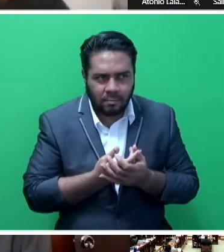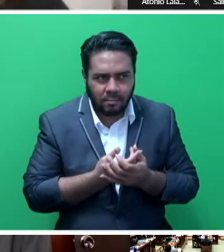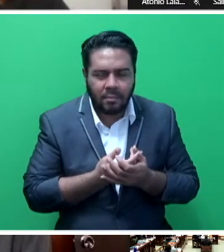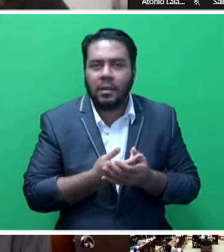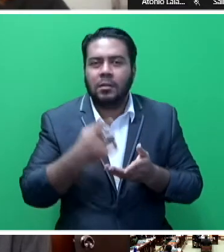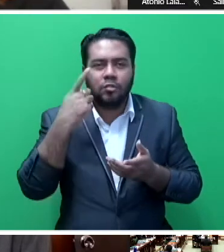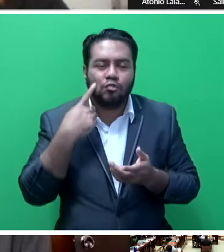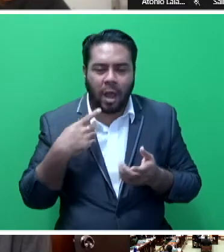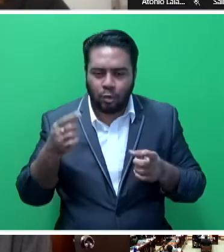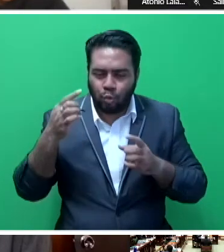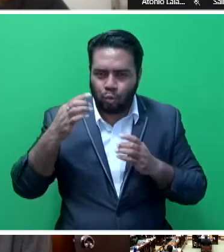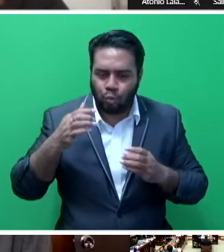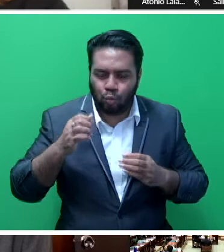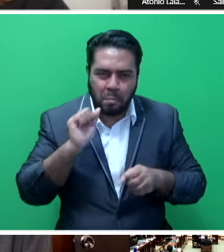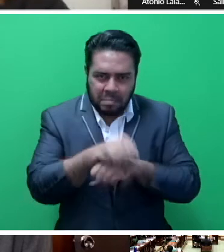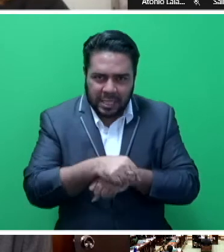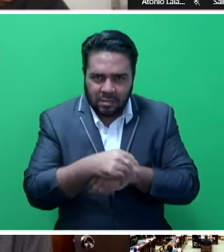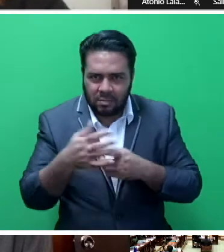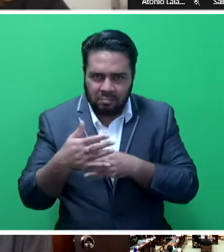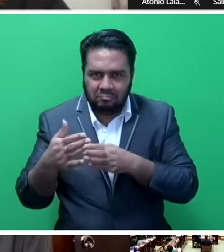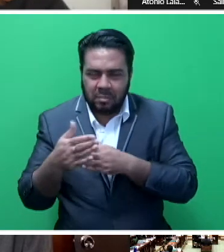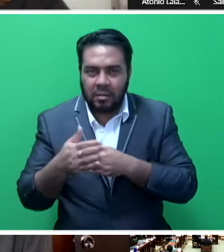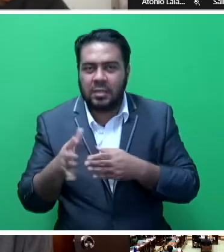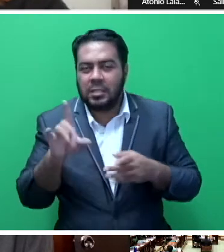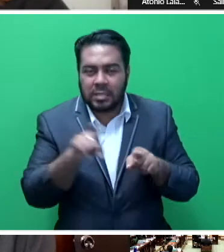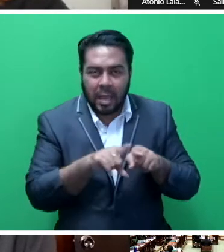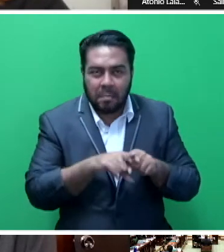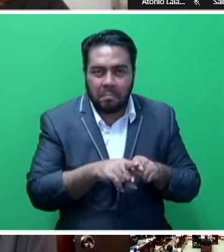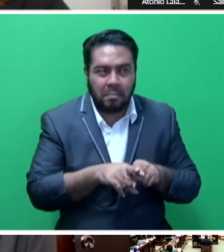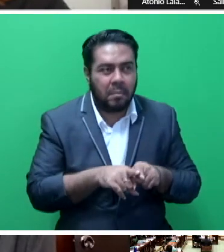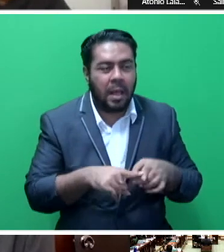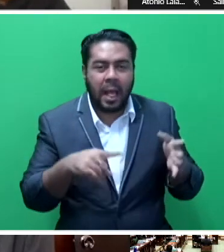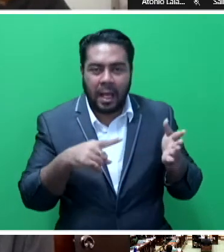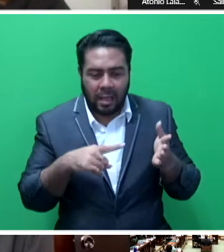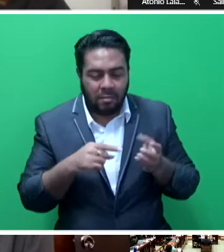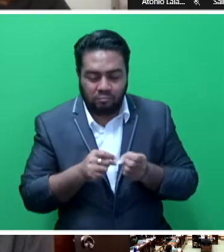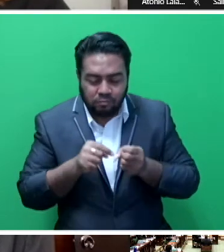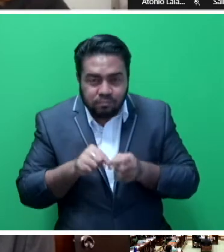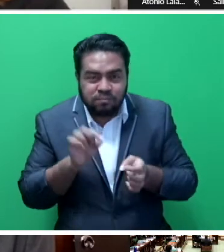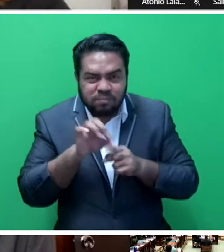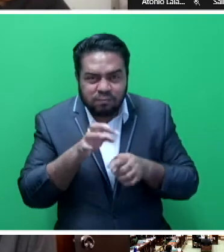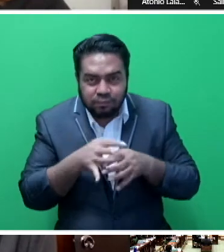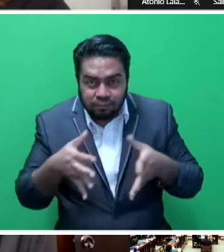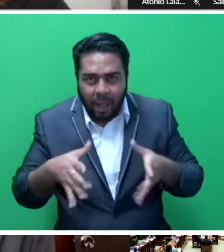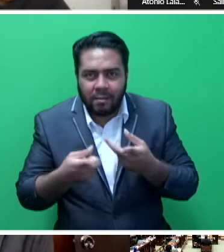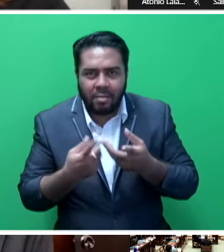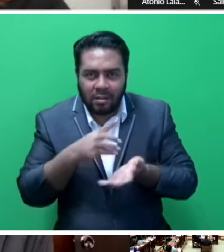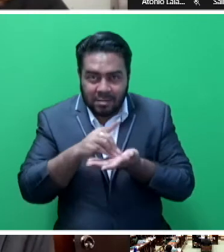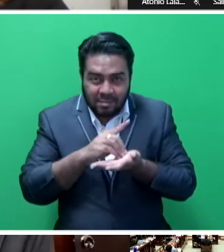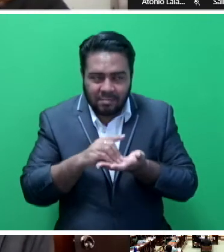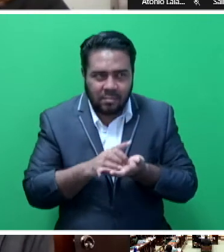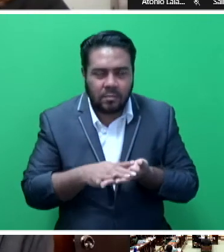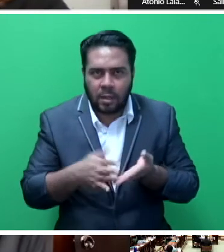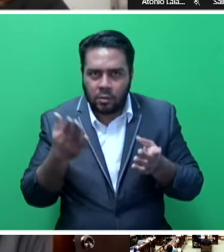communicable diseases such as leptospirosis, typhoid, and dengue, as we're beginning to see the climate change and as we head towards our cyclone